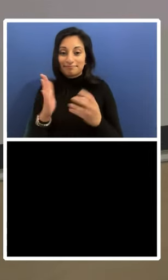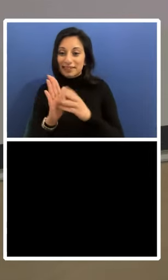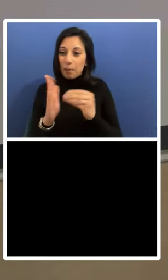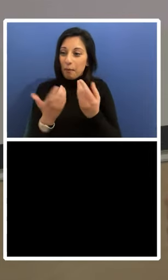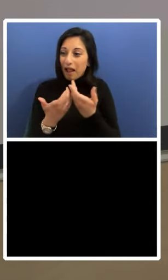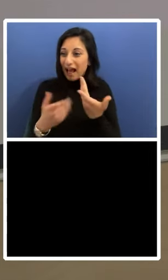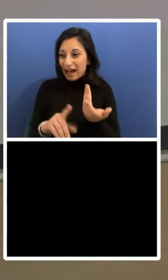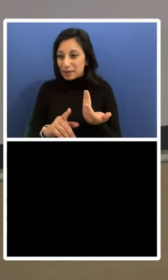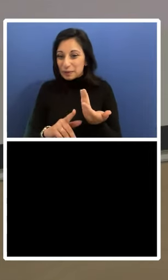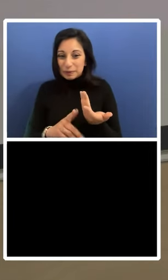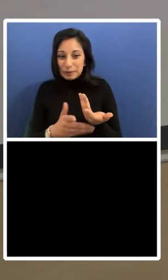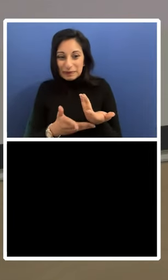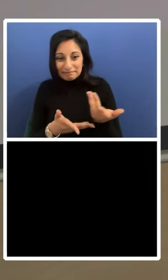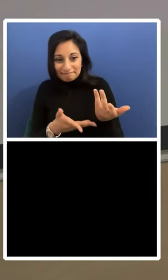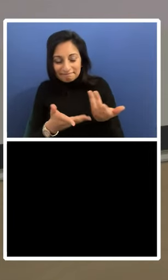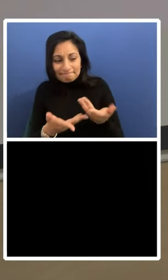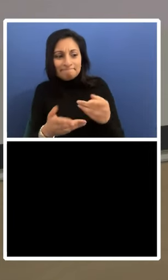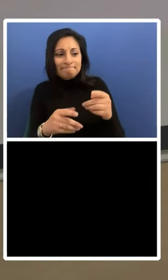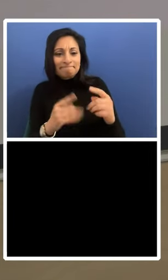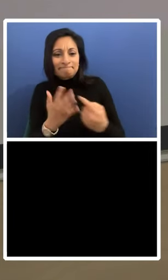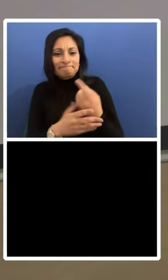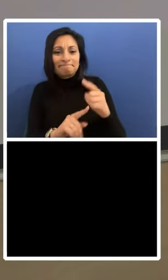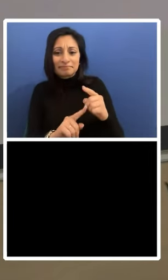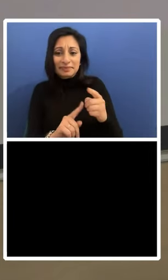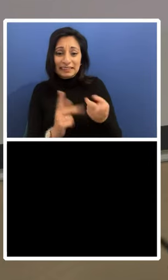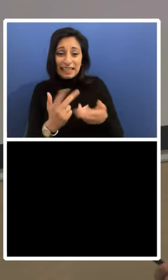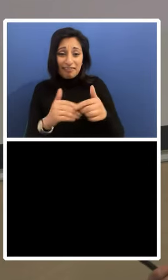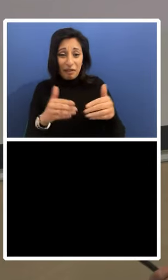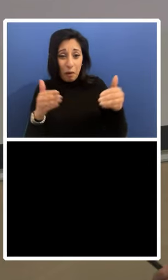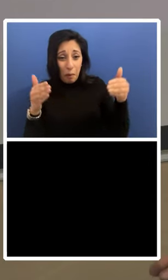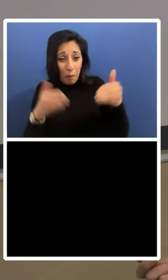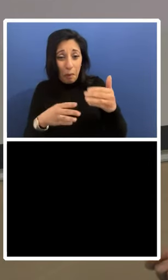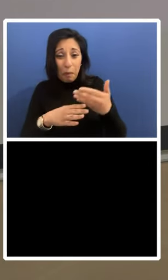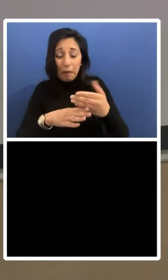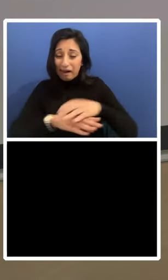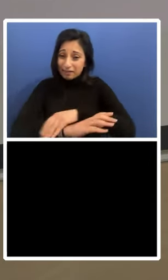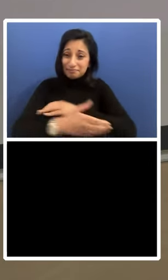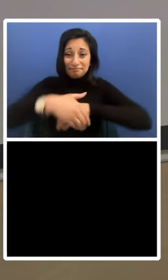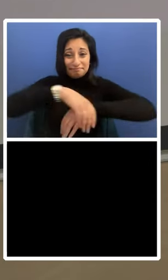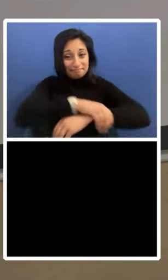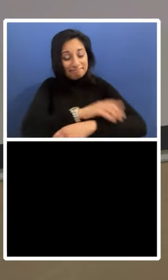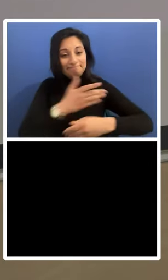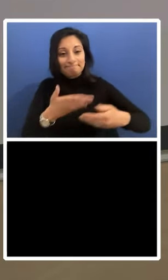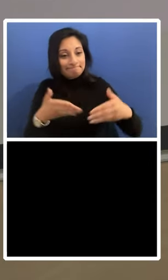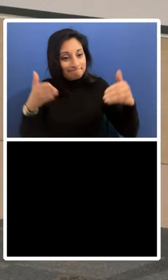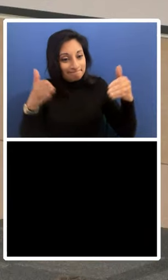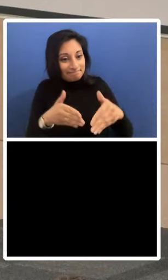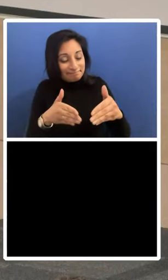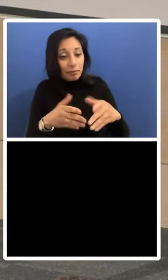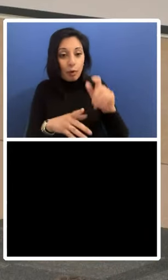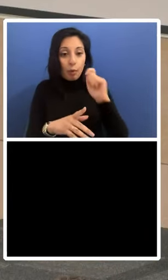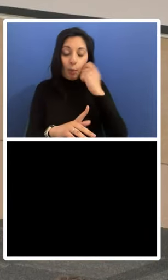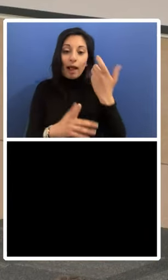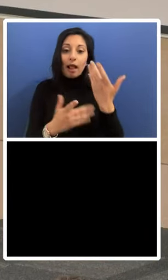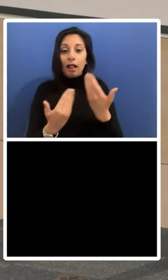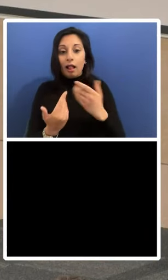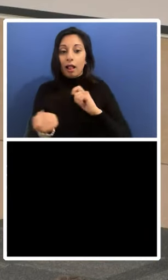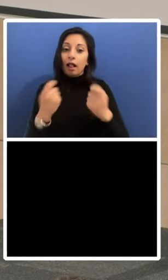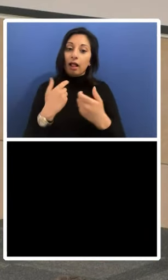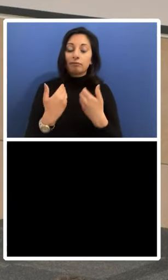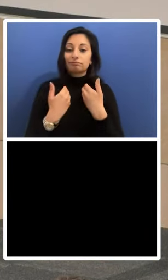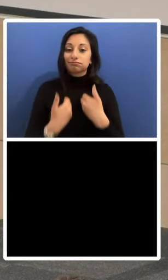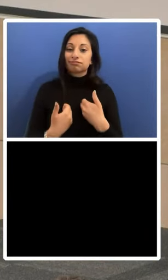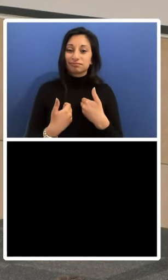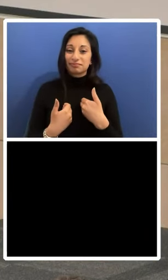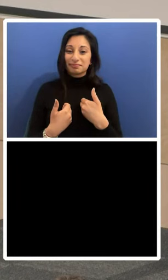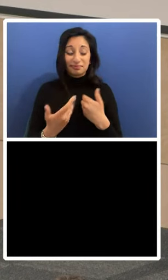told, if you work hard enough, you're going to make it. And that's just not true anymore. Yeah. Yeah. Yeah, it kind of... But